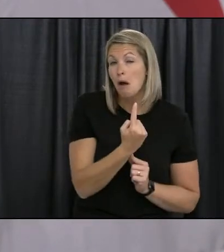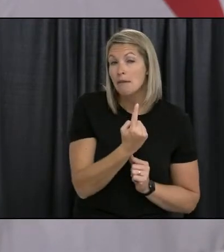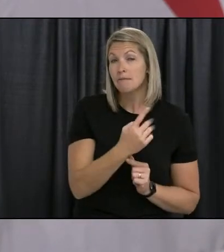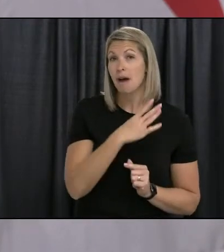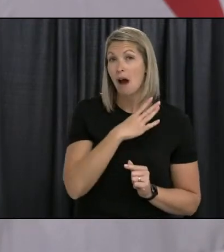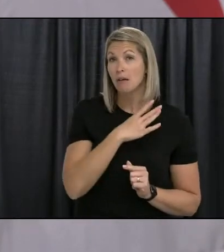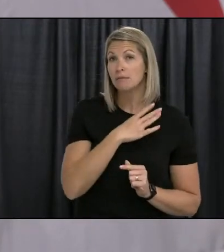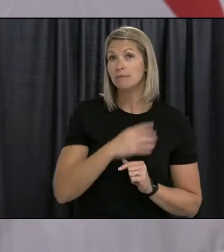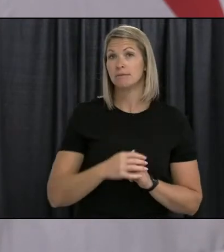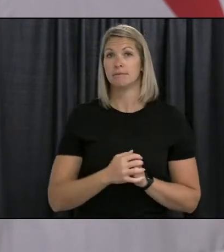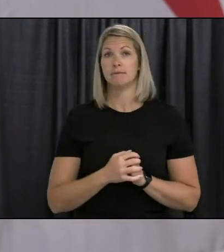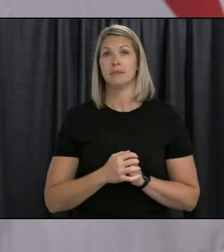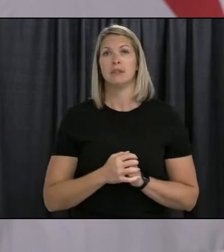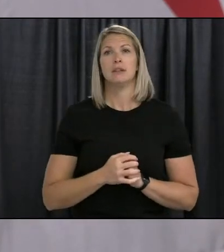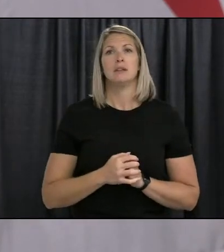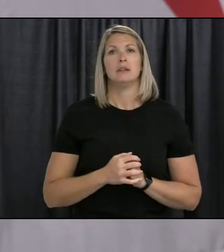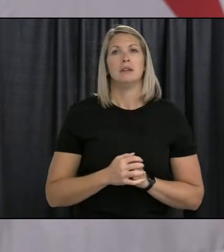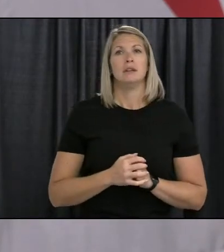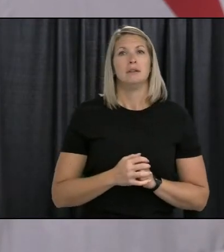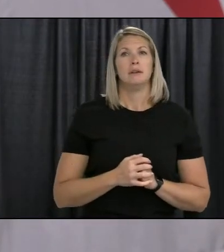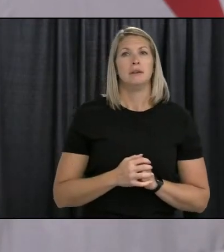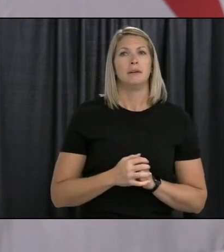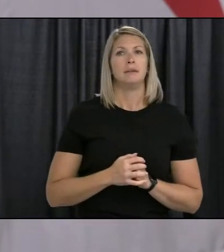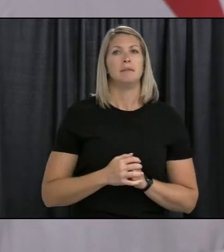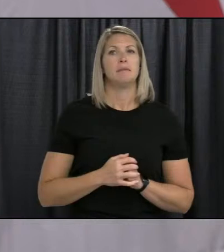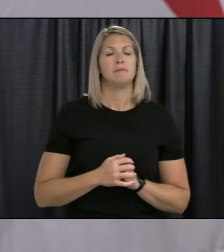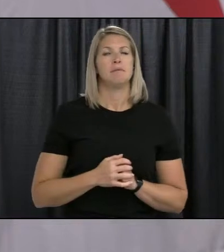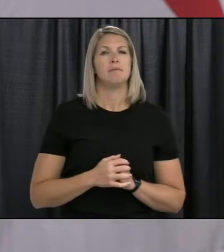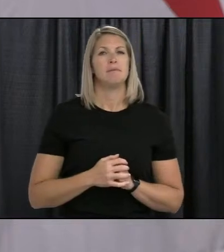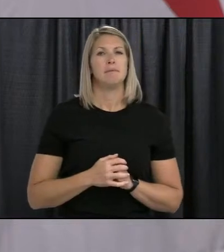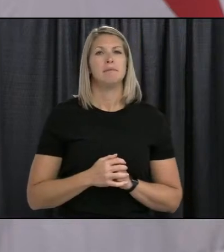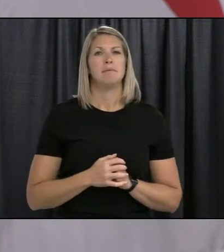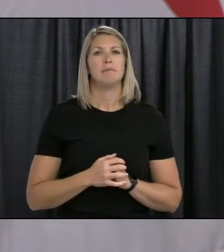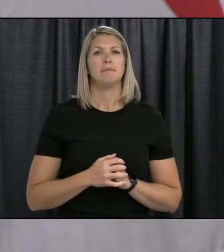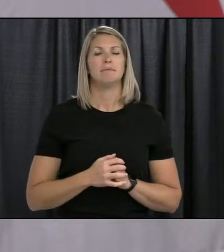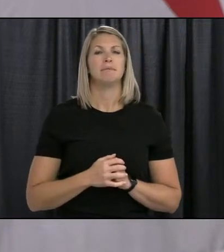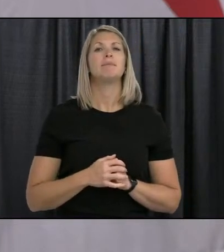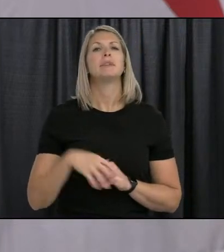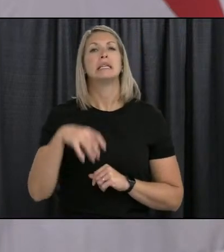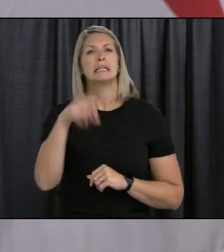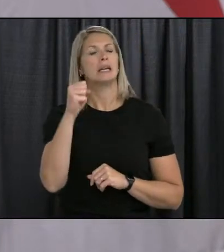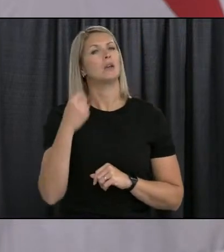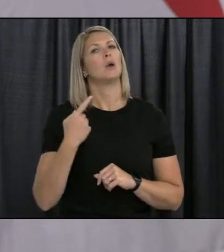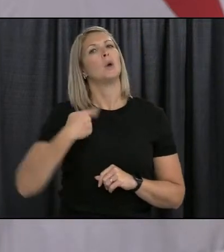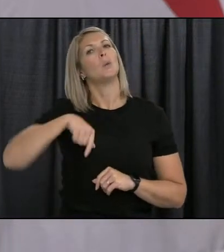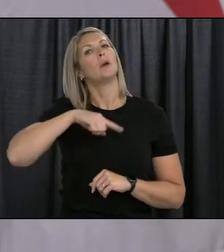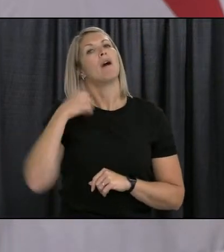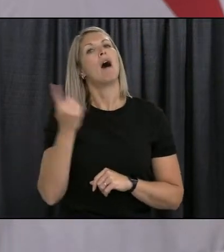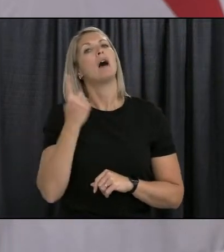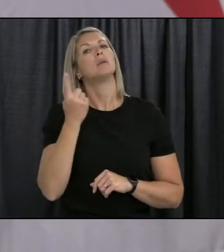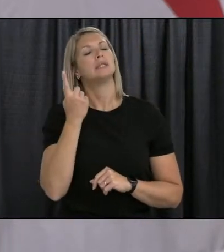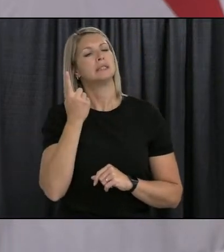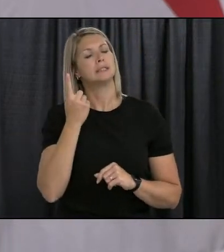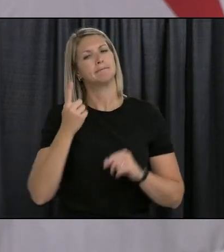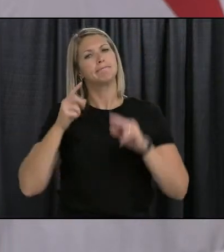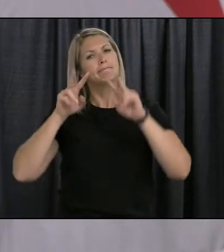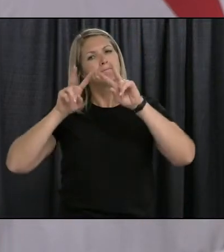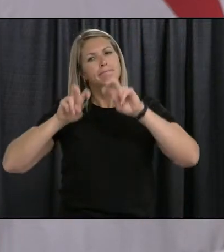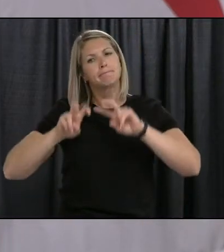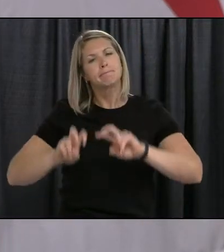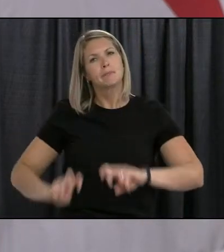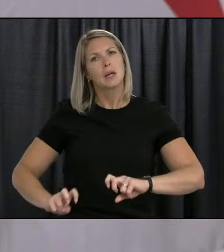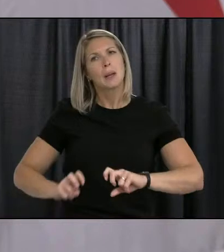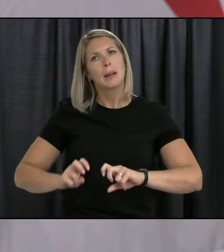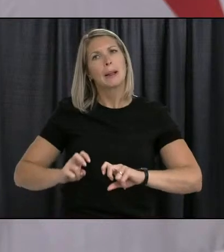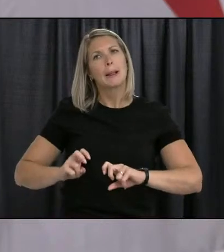we're always looking at symptoms, and we're looking at what we need to do to make sure that we target our testing so that